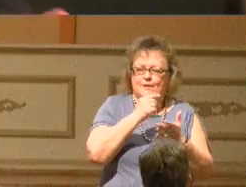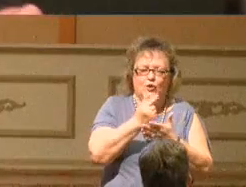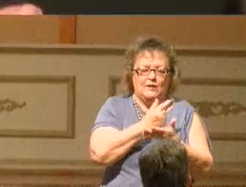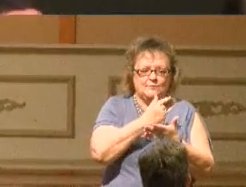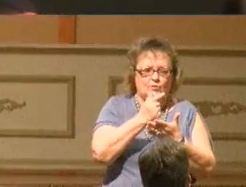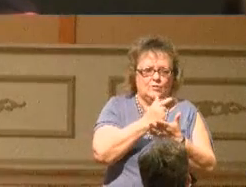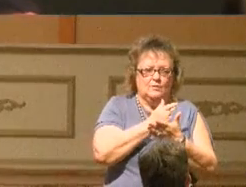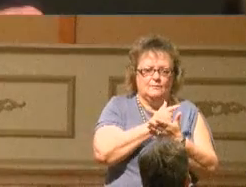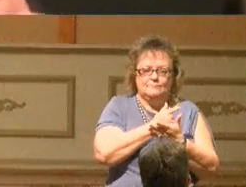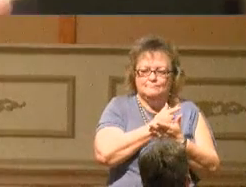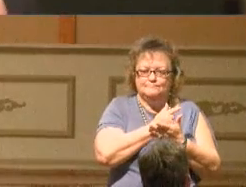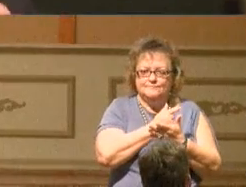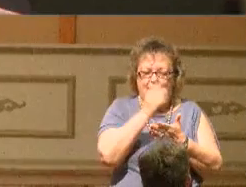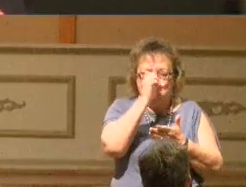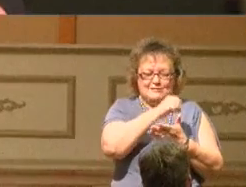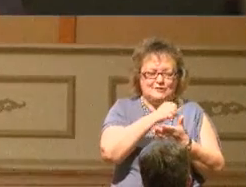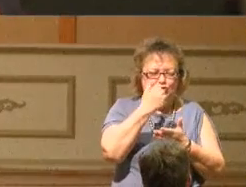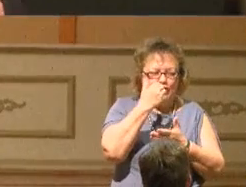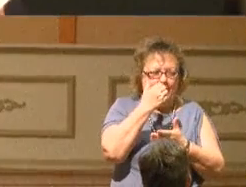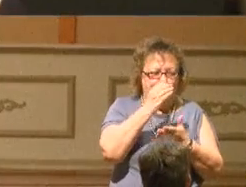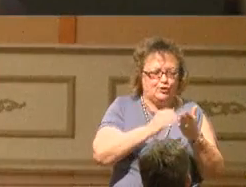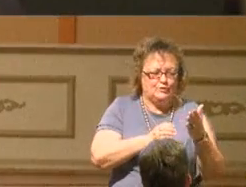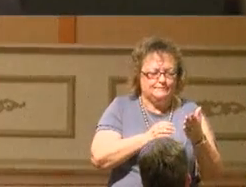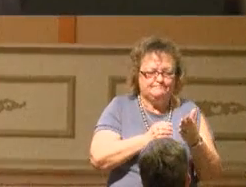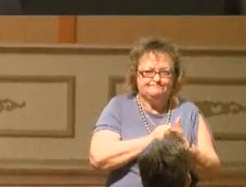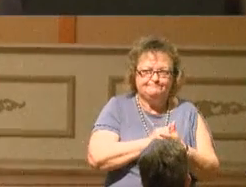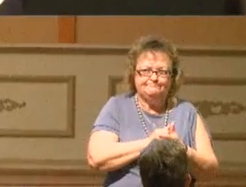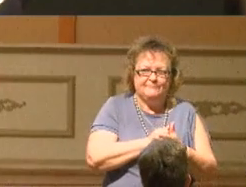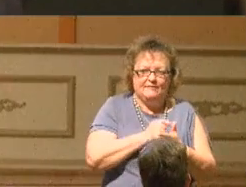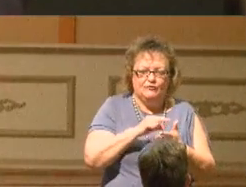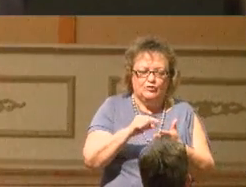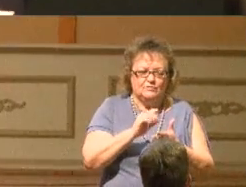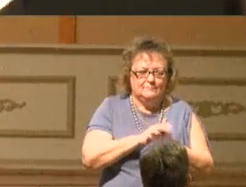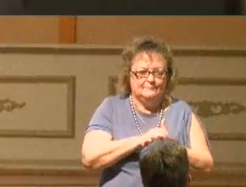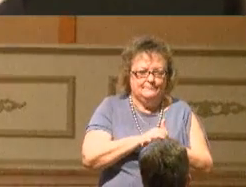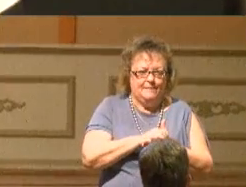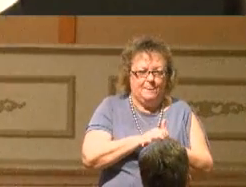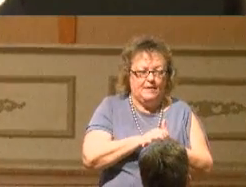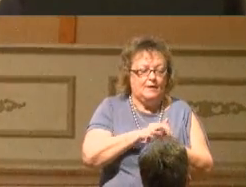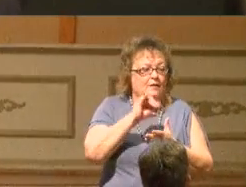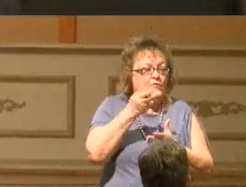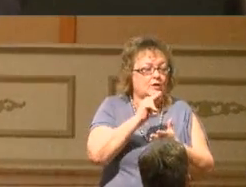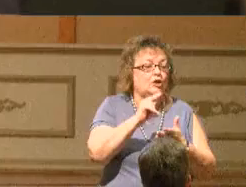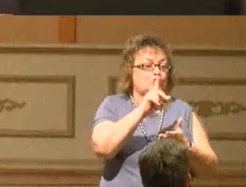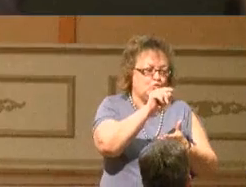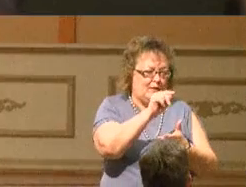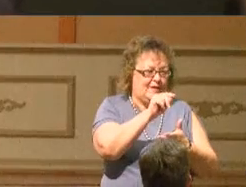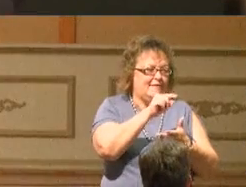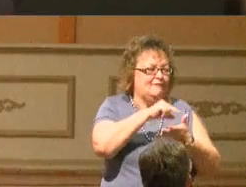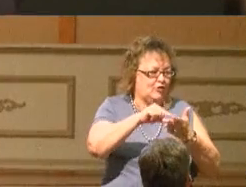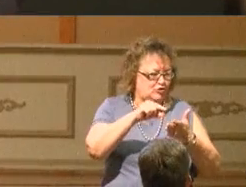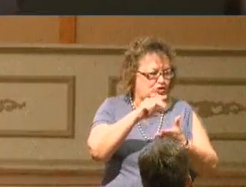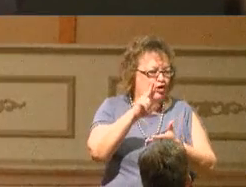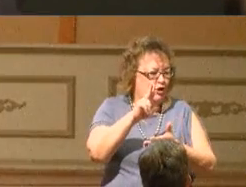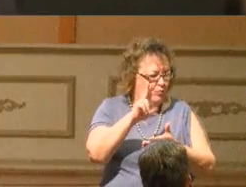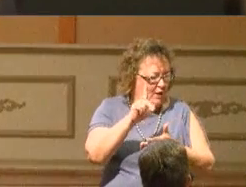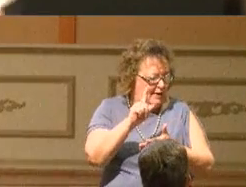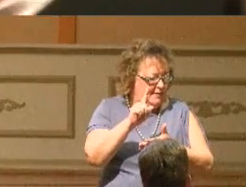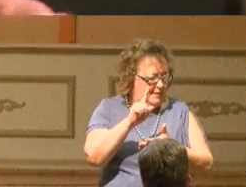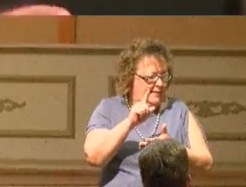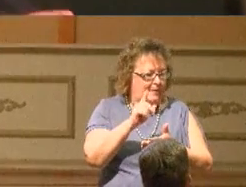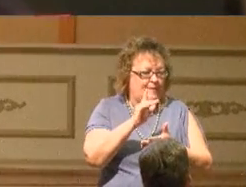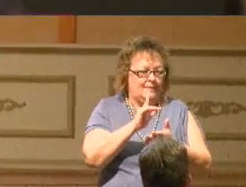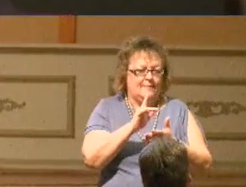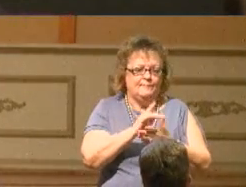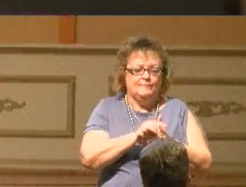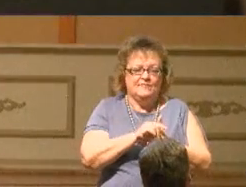with me, please? I love to hear pages turn in the Bible. This is a great verse. John chapter 20 and verse 31. The Bible says